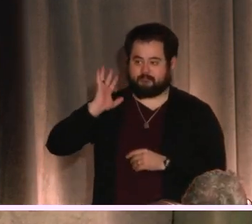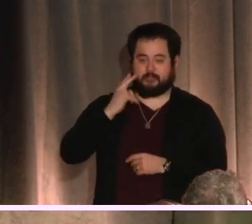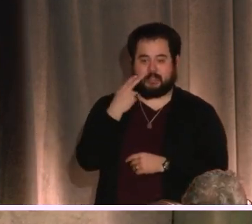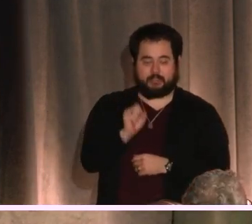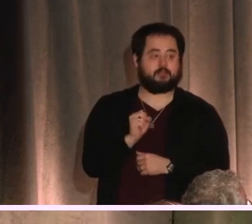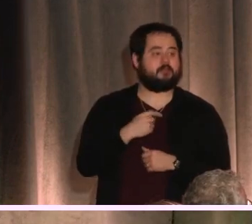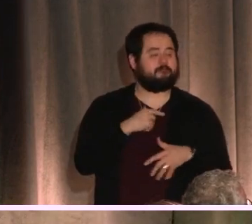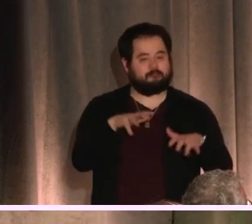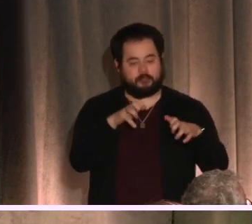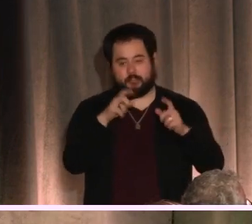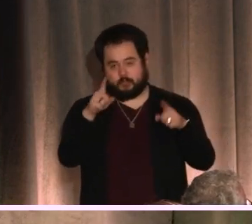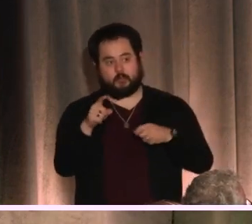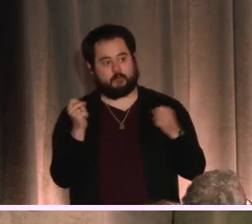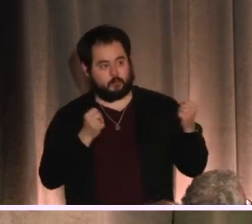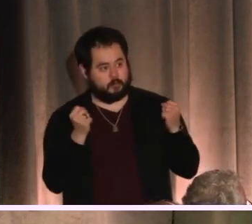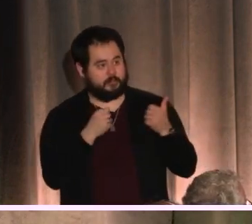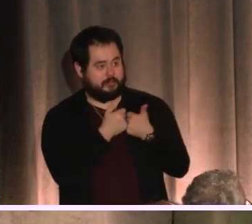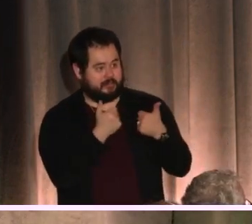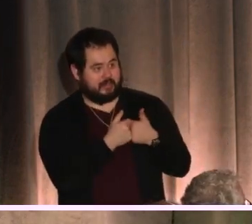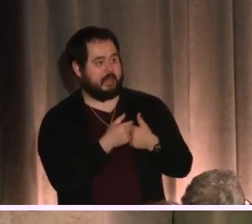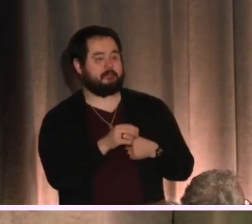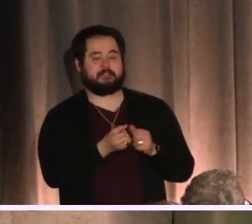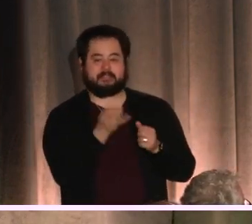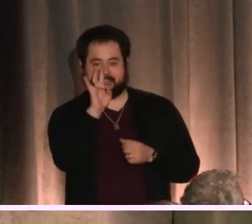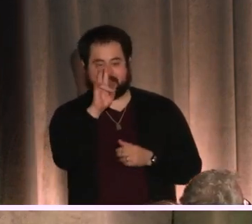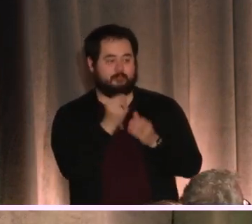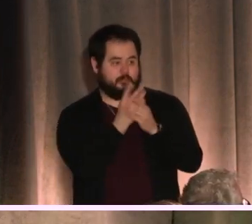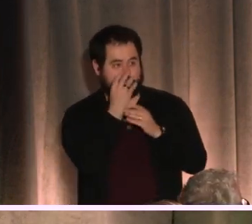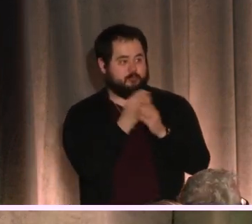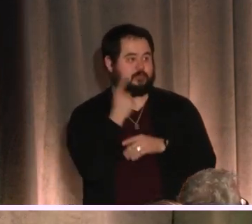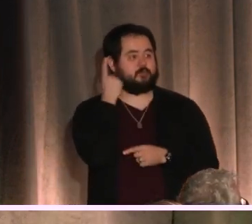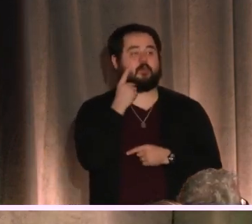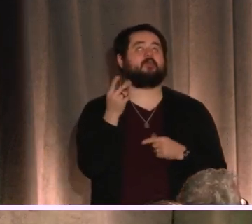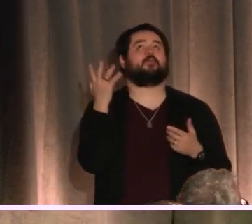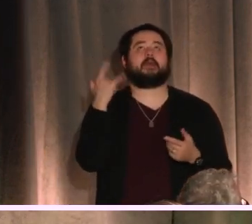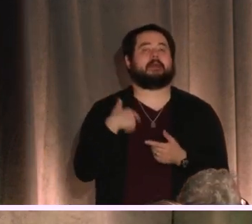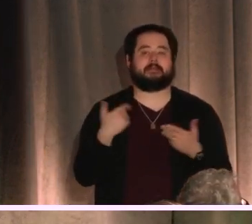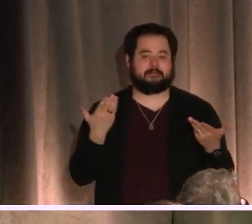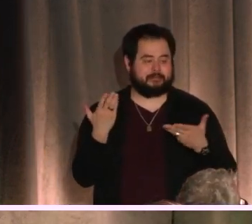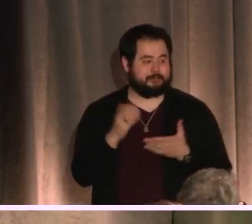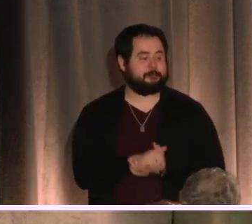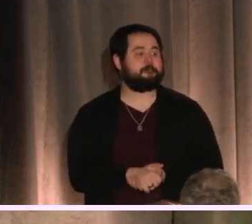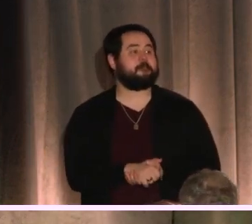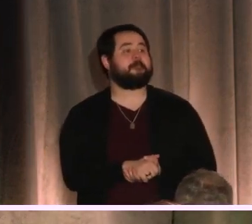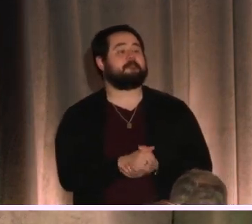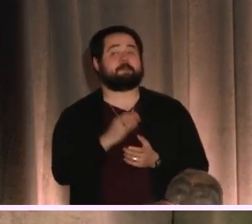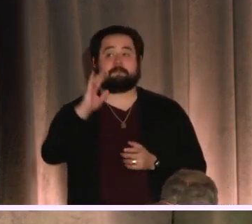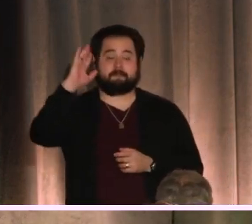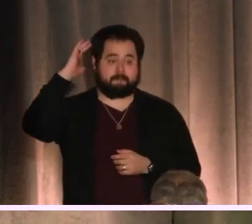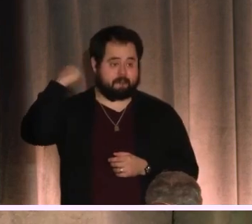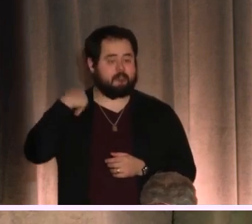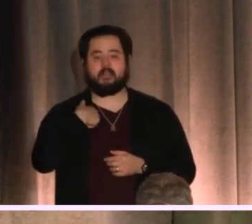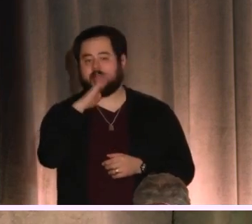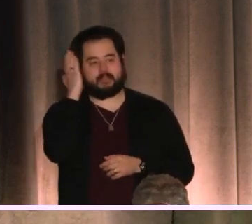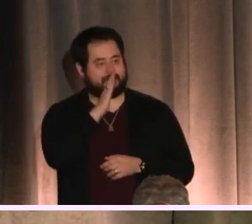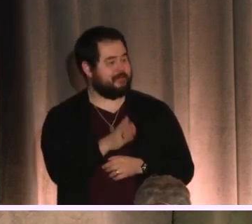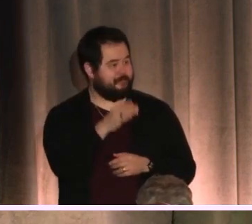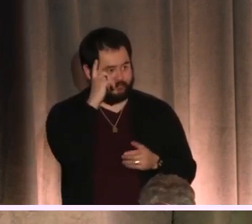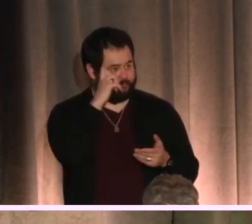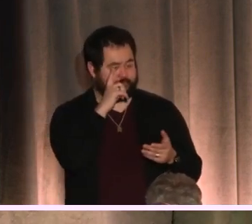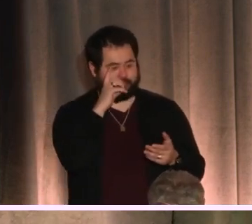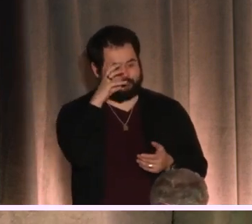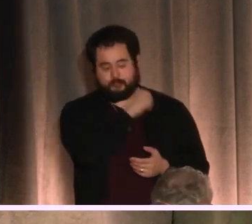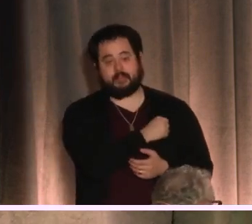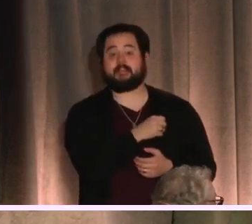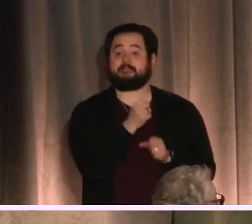Winter Games at Seven Springs, wondering what the heck did I get myself into. And back then, I never would have guessed that making that